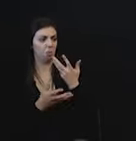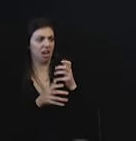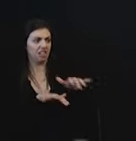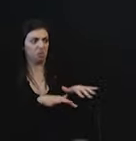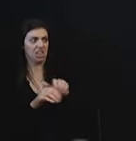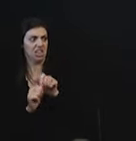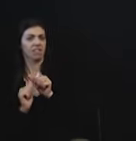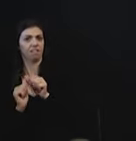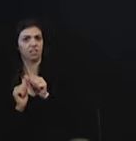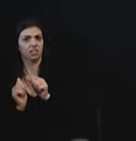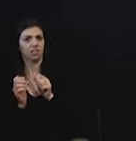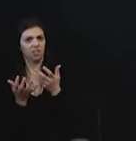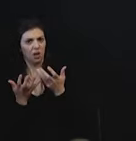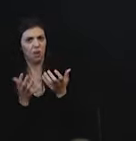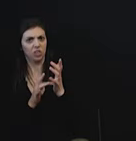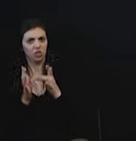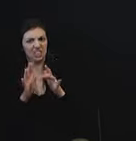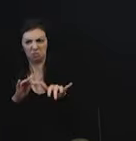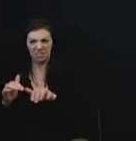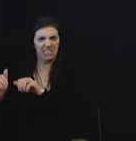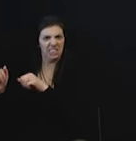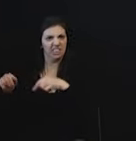For the first time in